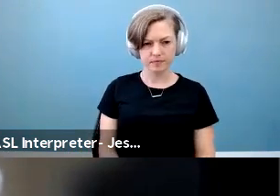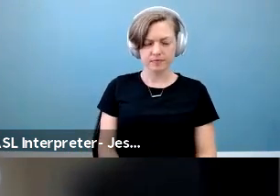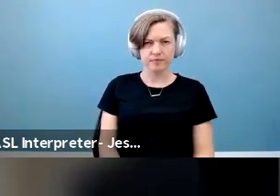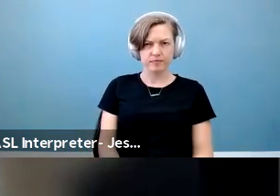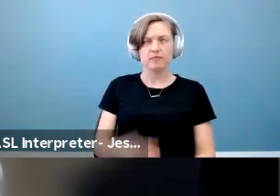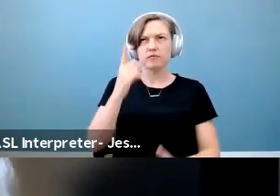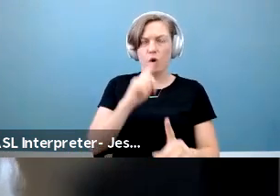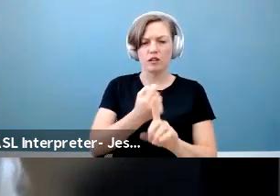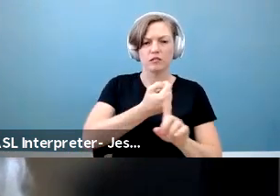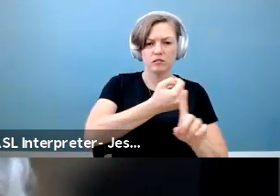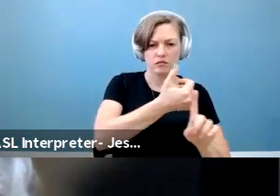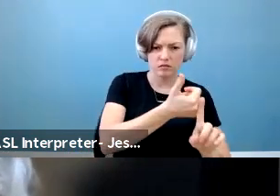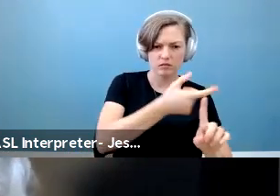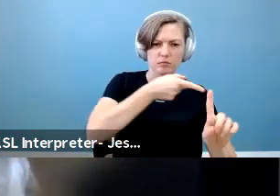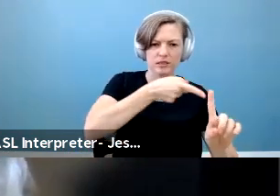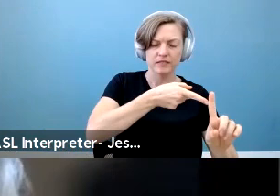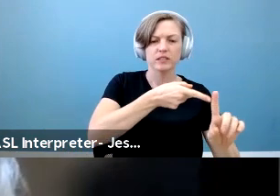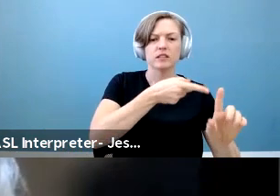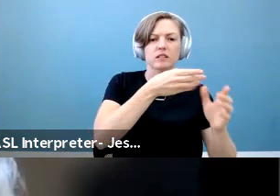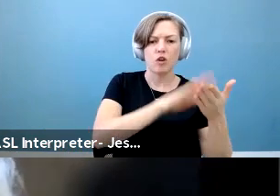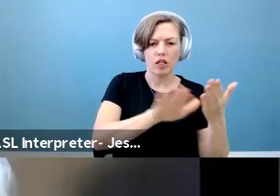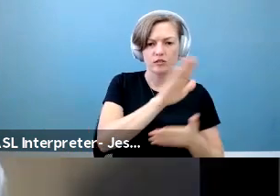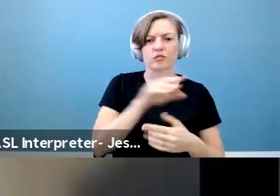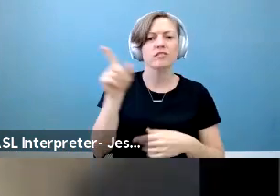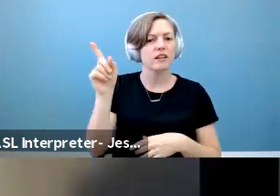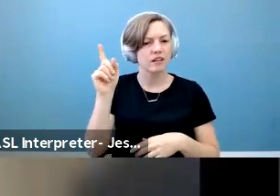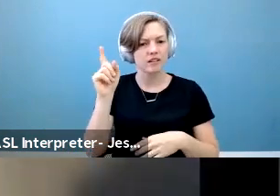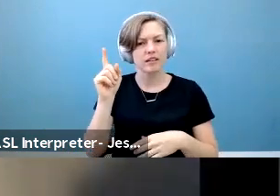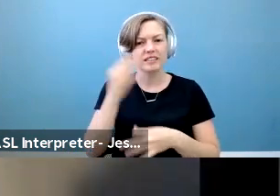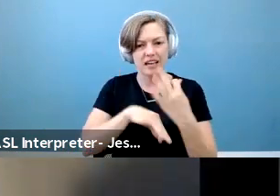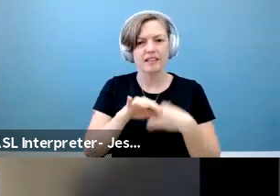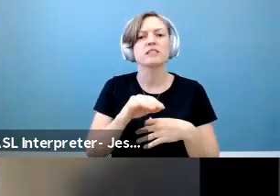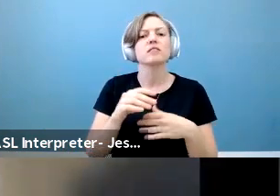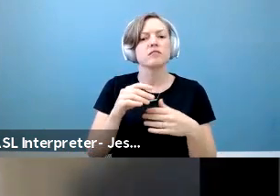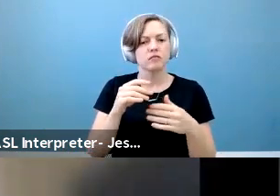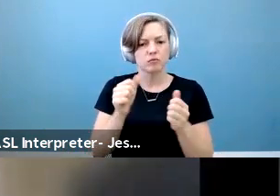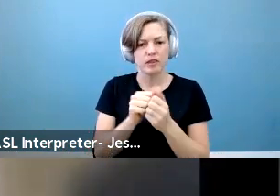not have a specific college addressing this, to have multiple colleges and diverse